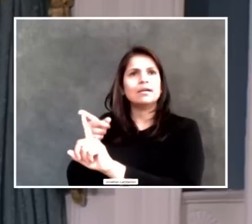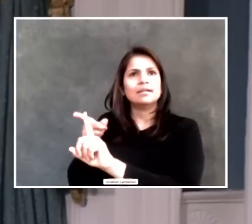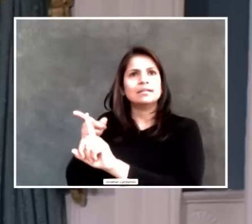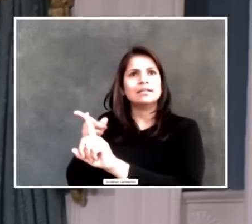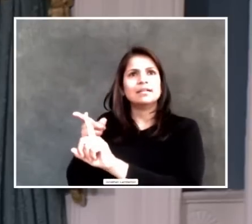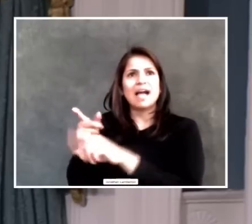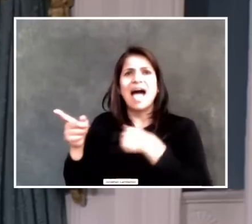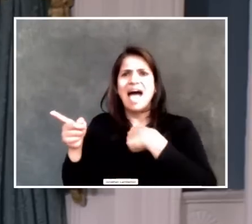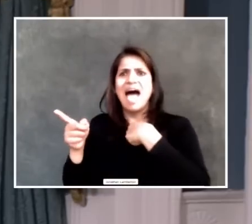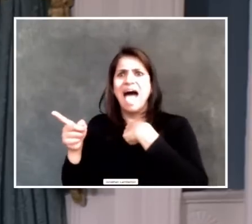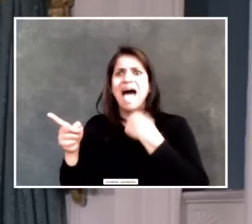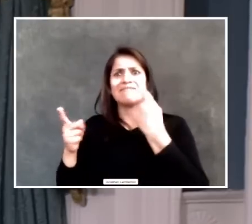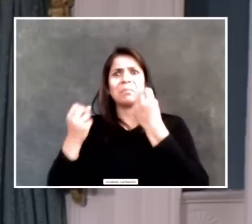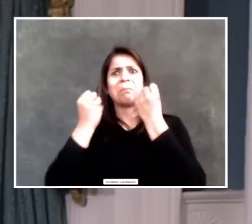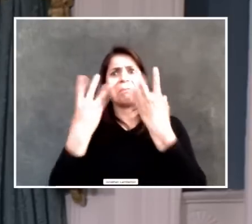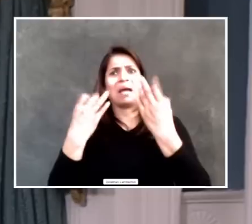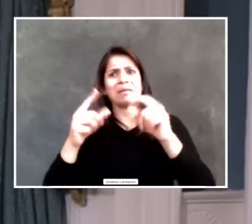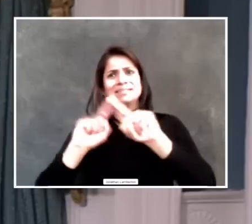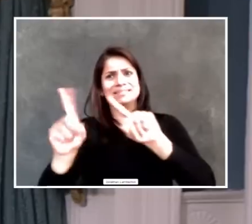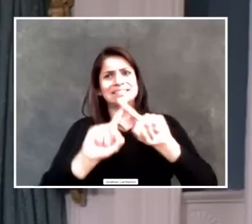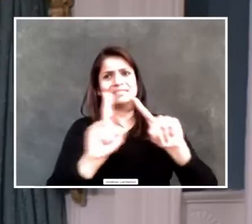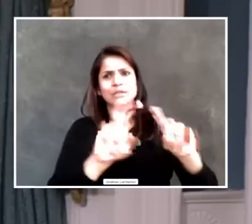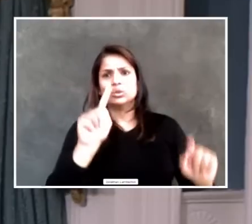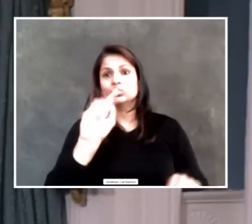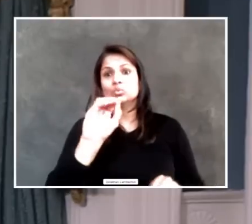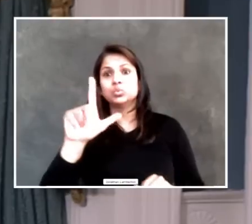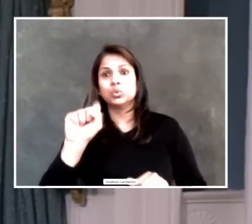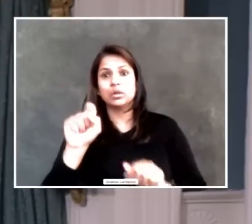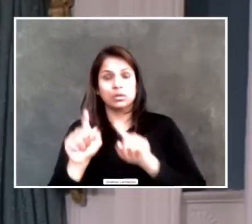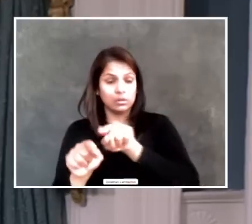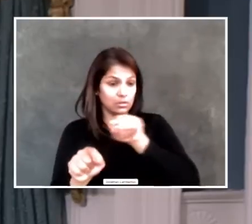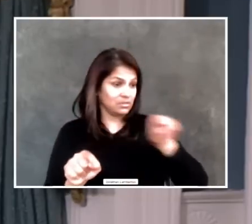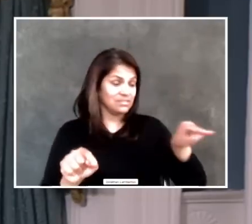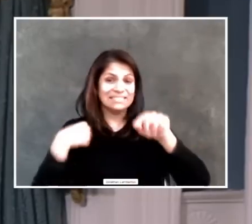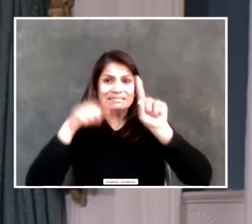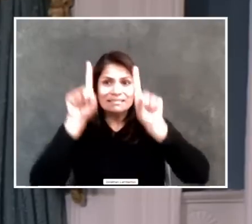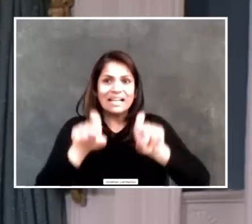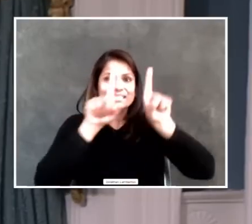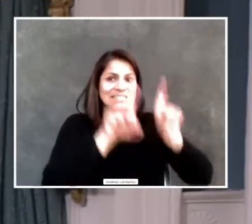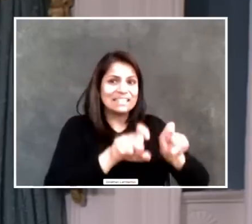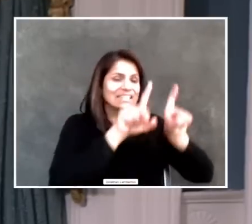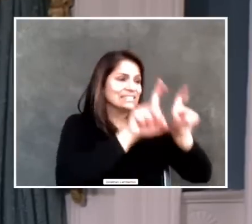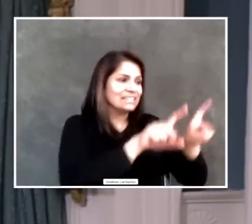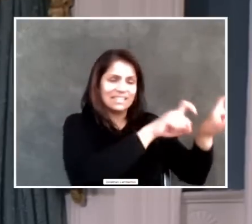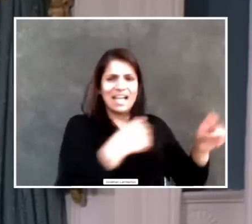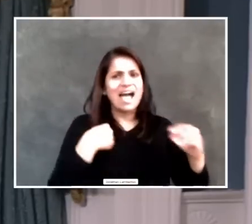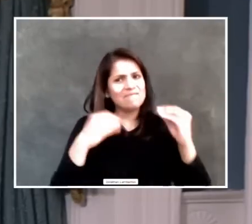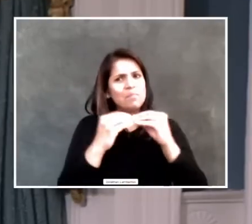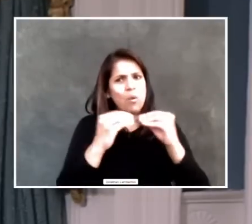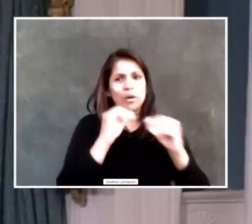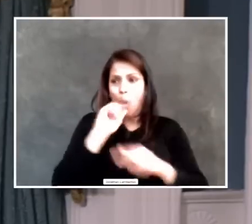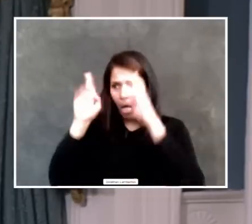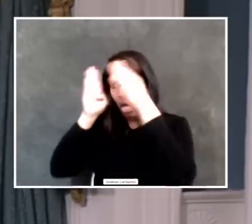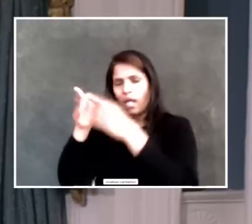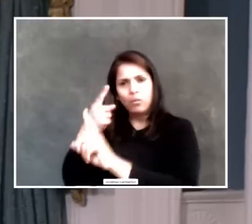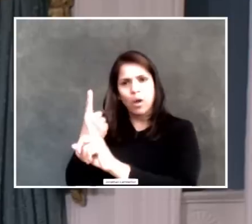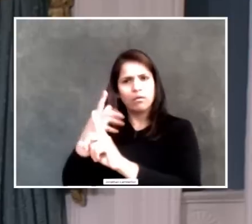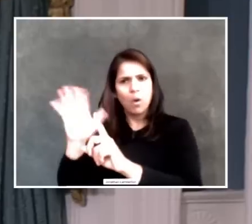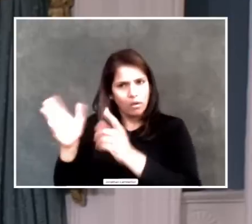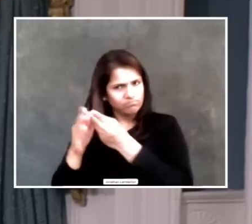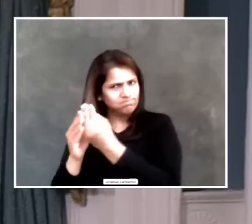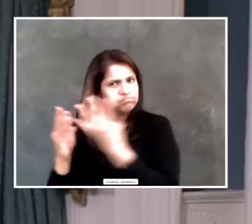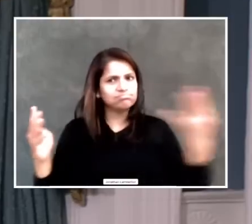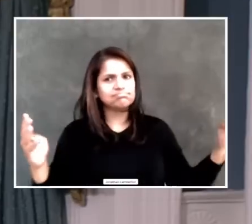get sick, we can get them the care that they need. So I think it's very important for people to understand that during this very difficult time where there's